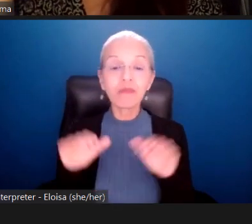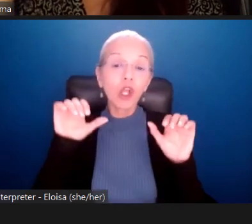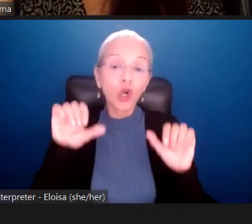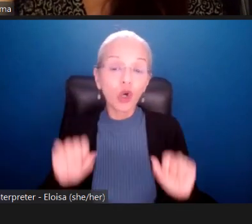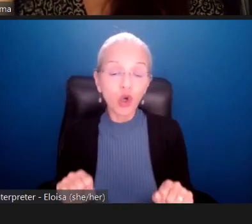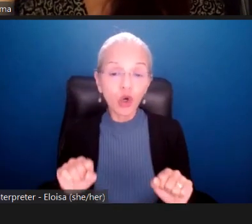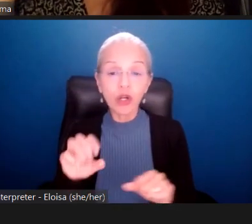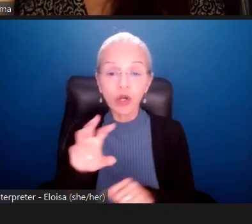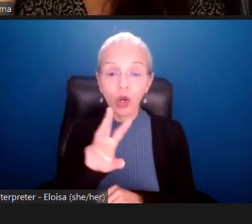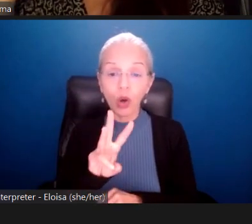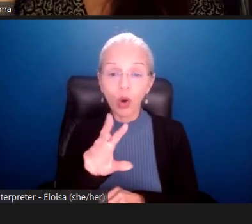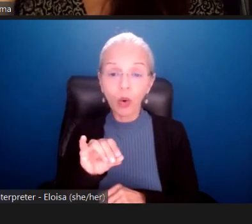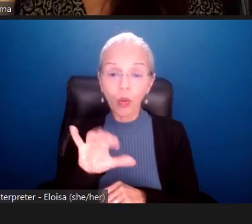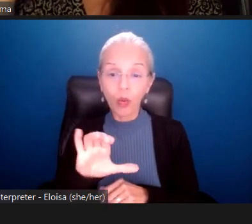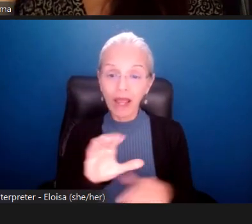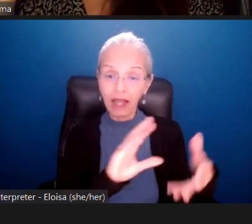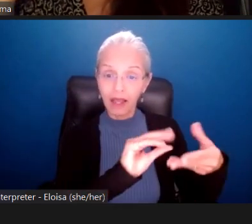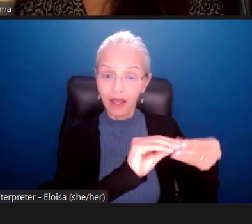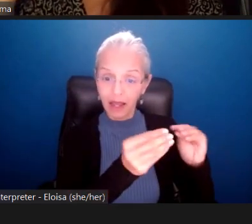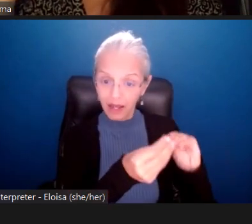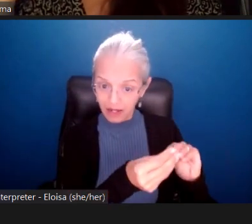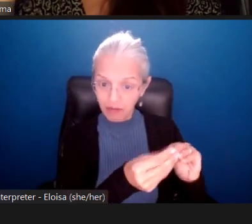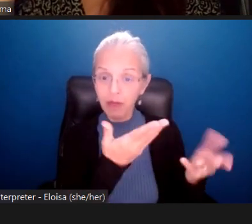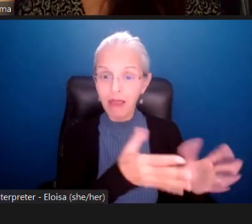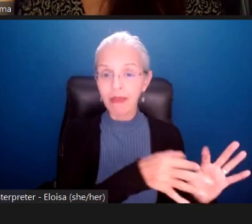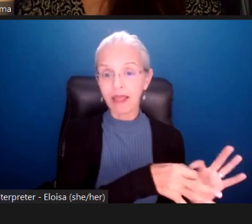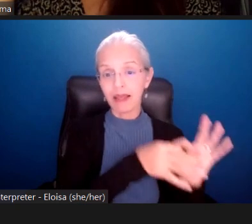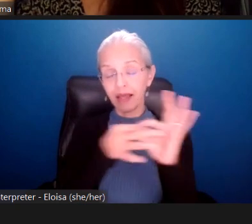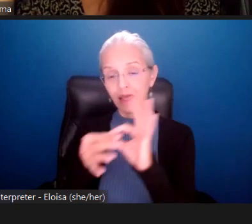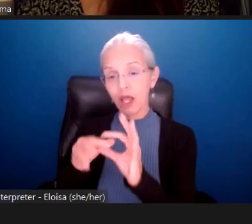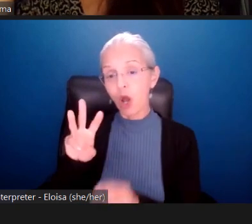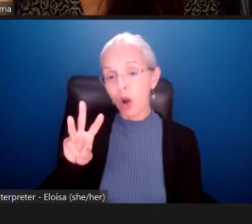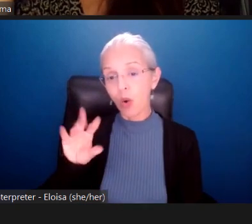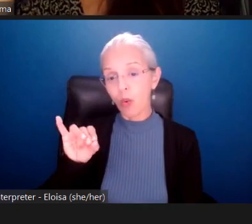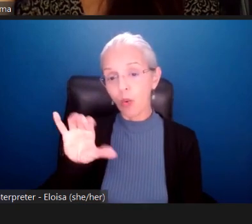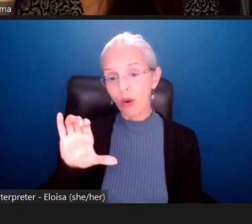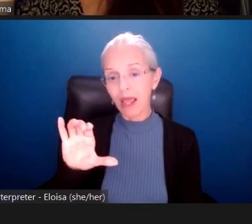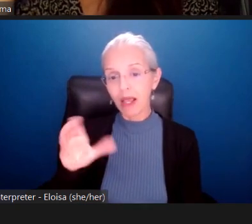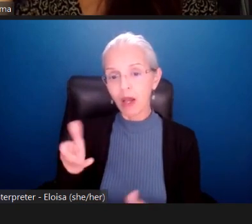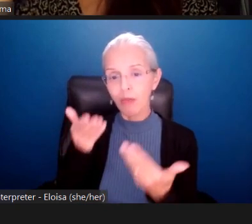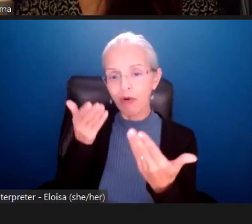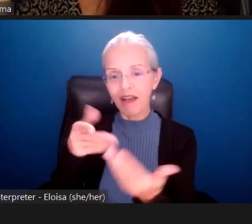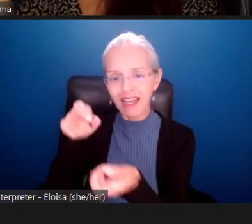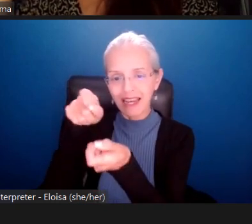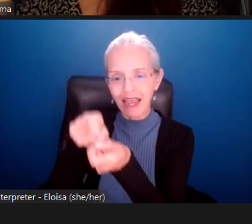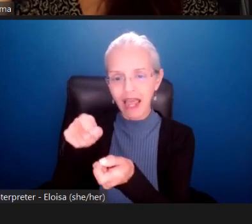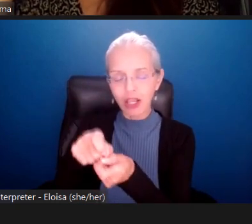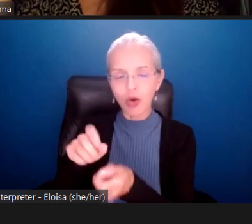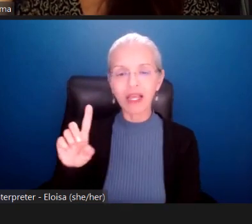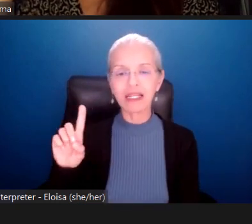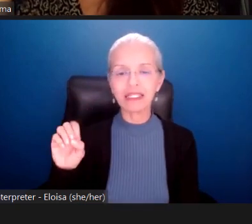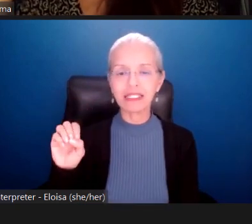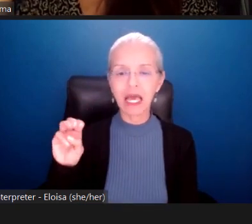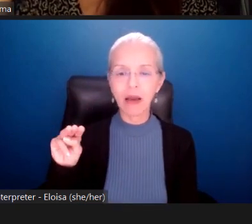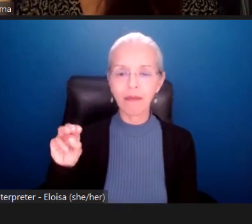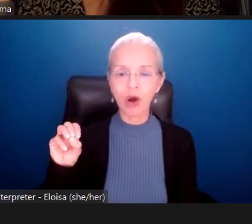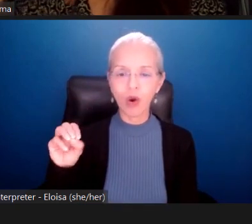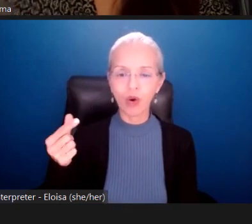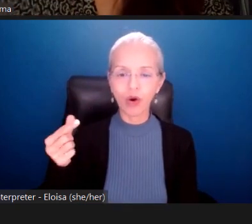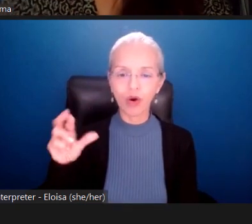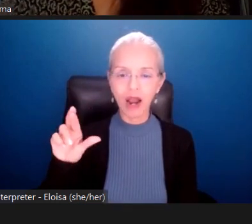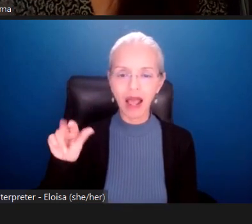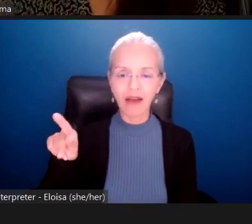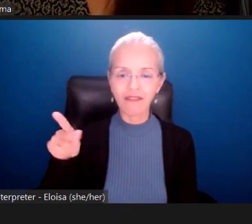findings be attributed to WIC providing accurate demographics? WIC families keep